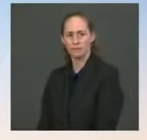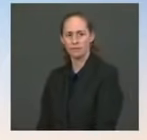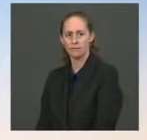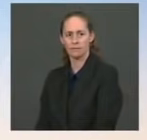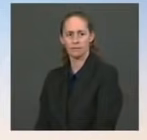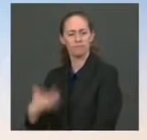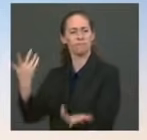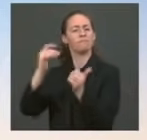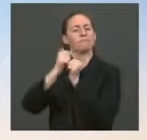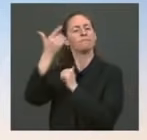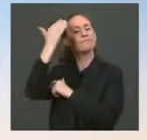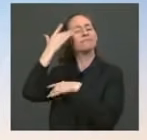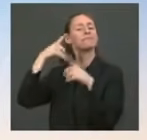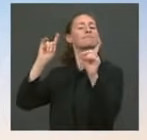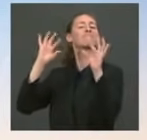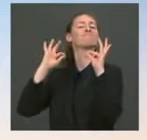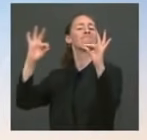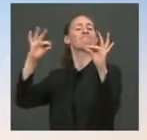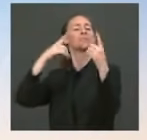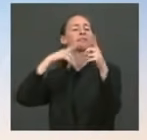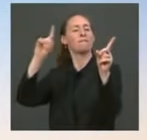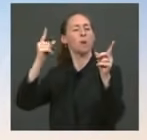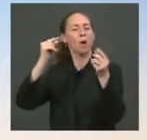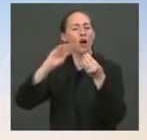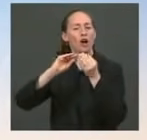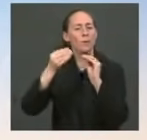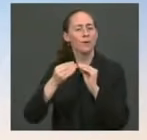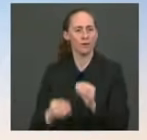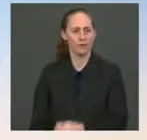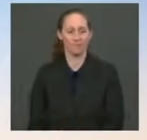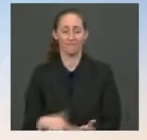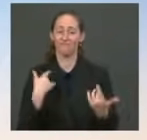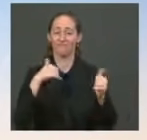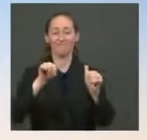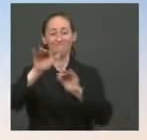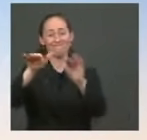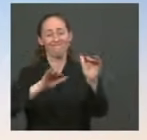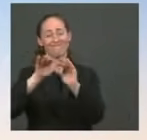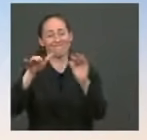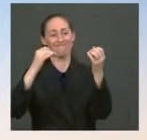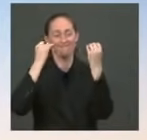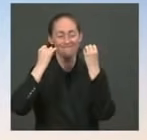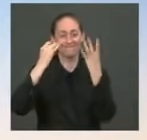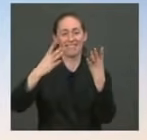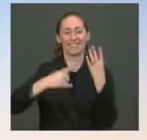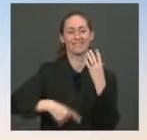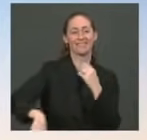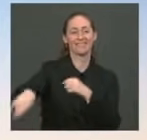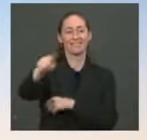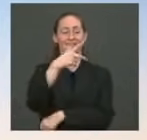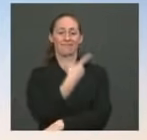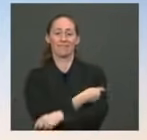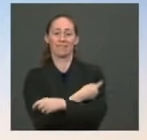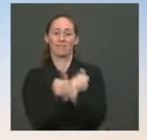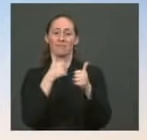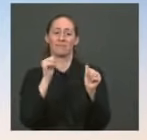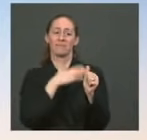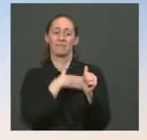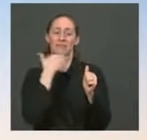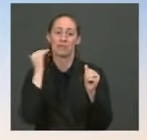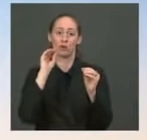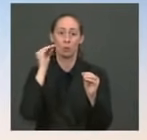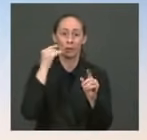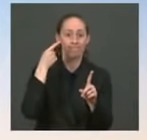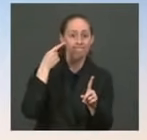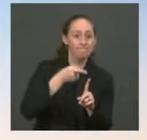our vaccination? We're going effort? To try to get as many people in the country vaccinated as humanly possible. We're not going to put an end limit on